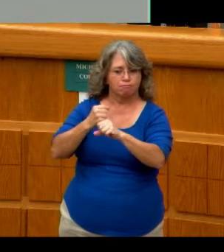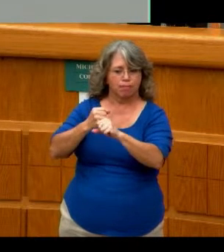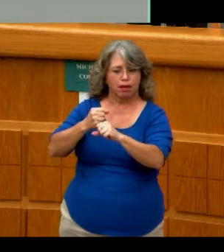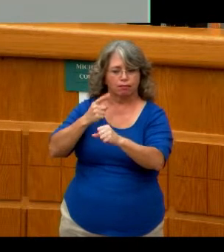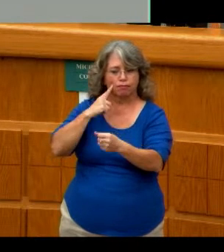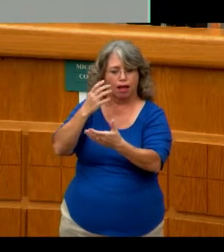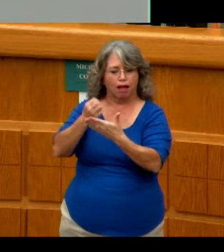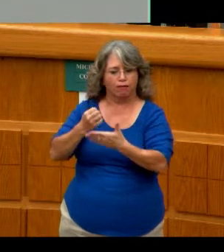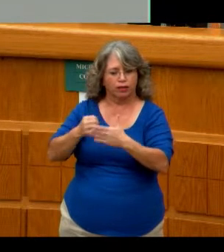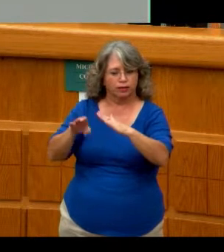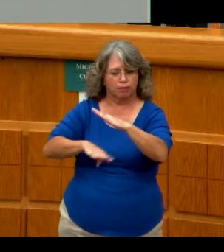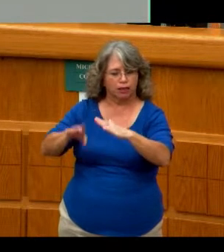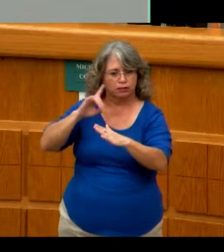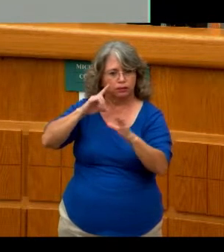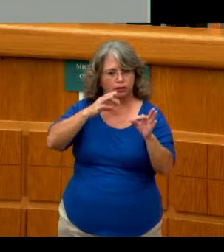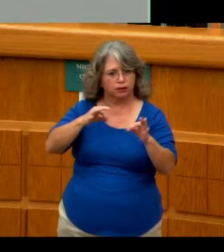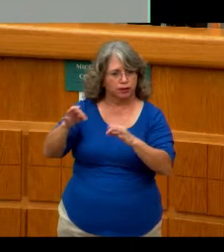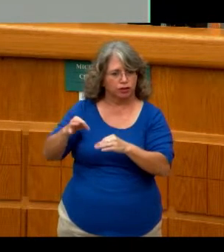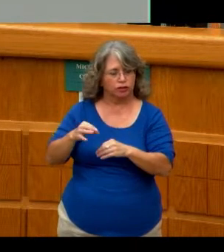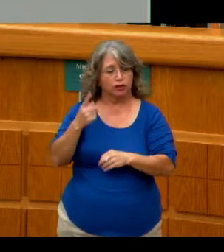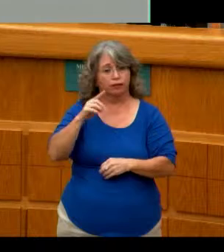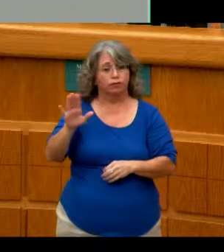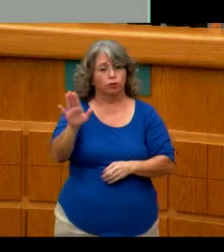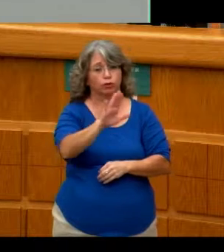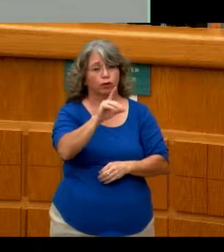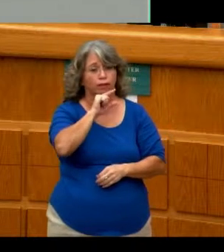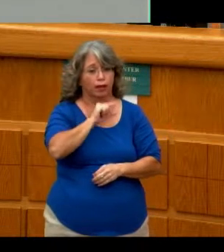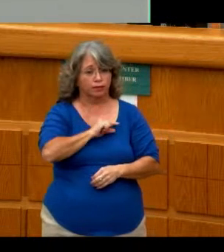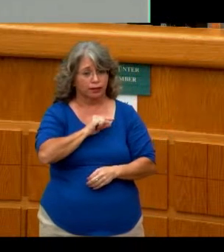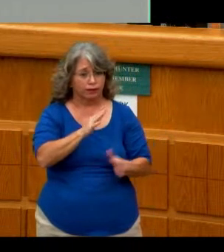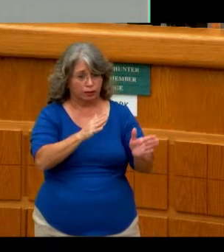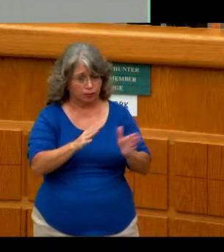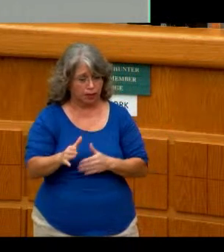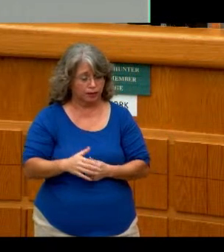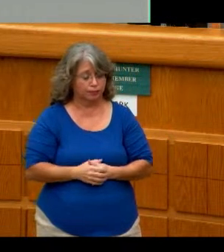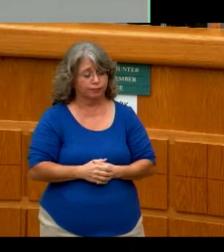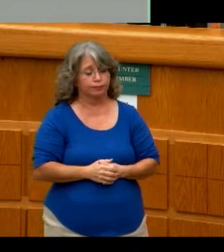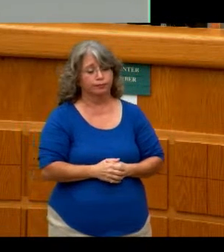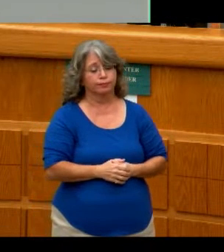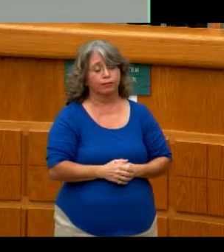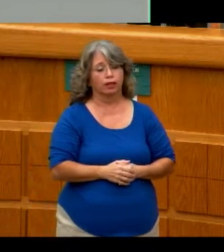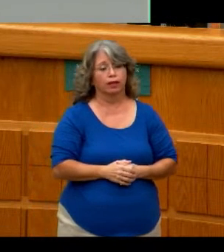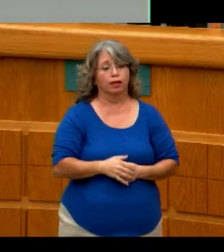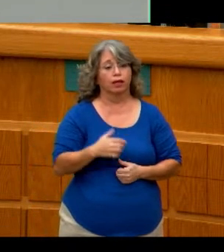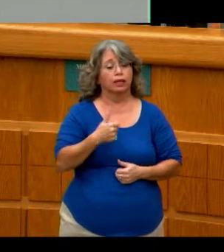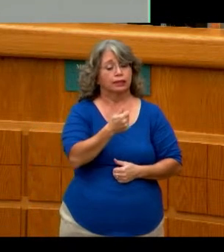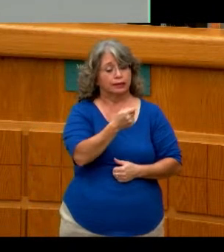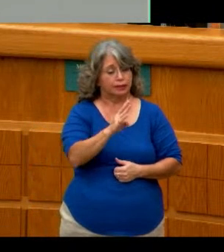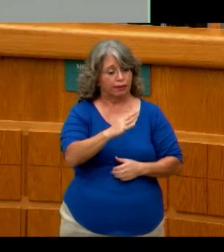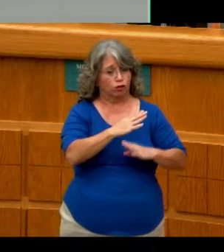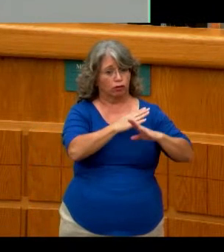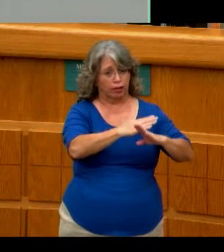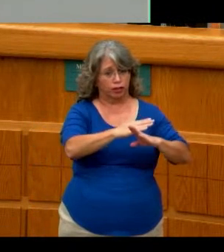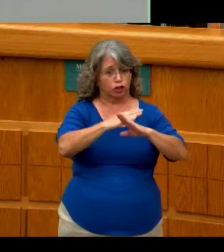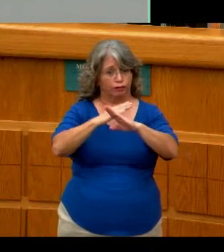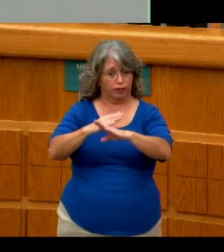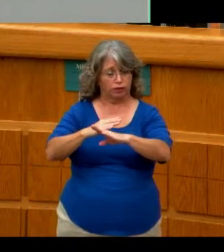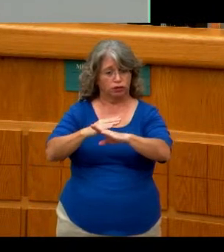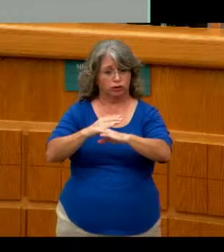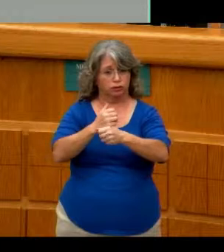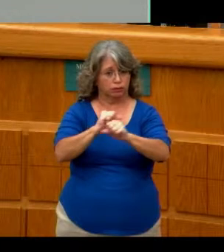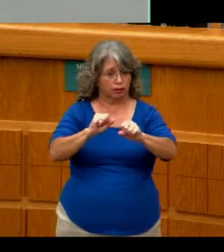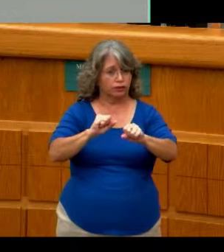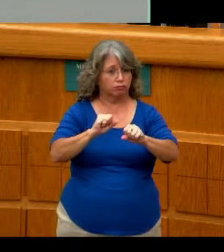local leaders, hospitals, and other organizations. And for everybody listening now, for your Thanksgiving